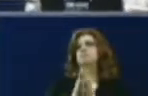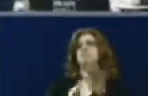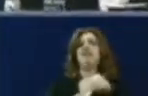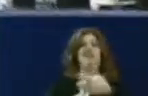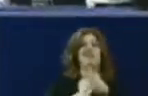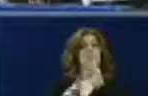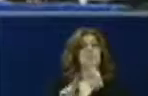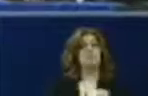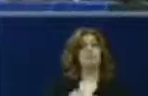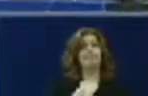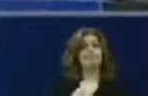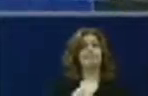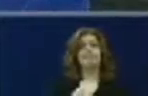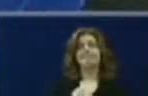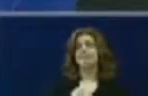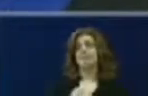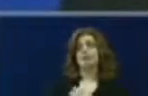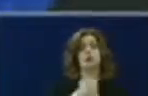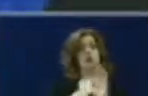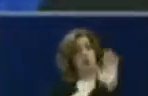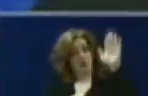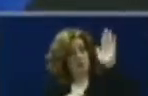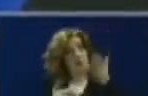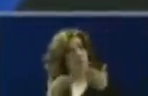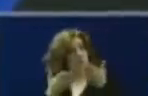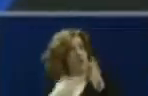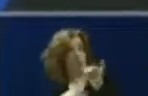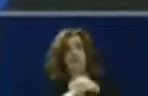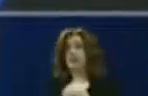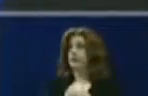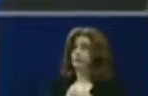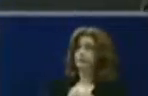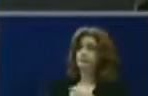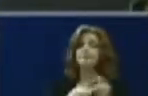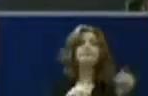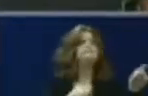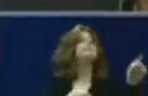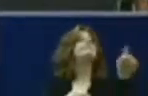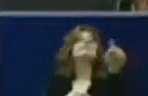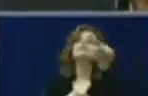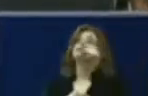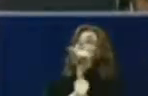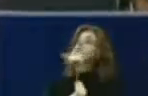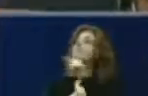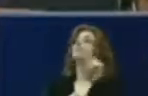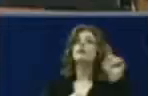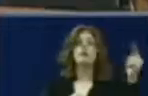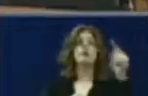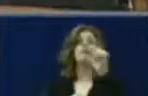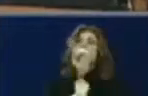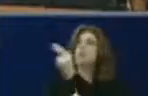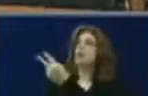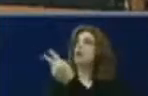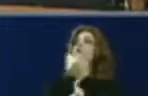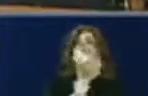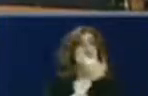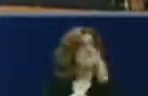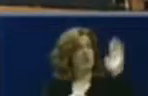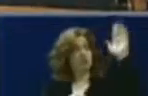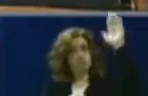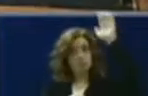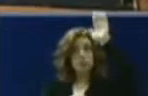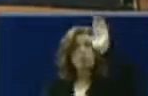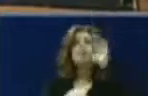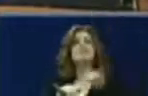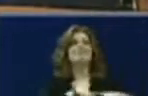reports, all right? So is there a motion on that? Hadaway moves, Wilner seconds, all in favor. Thank you,